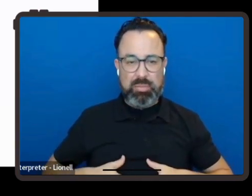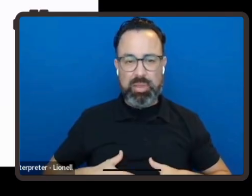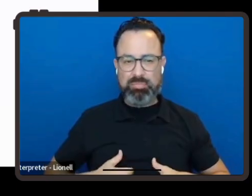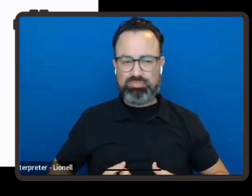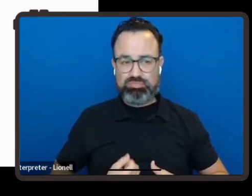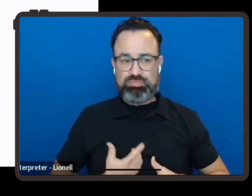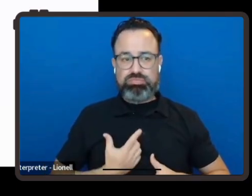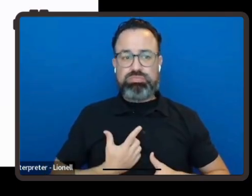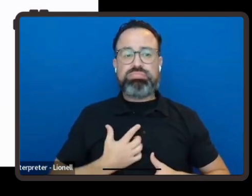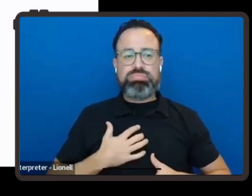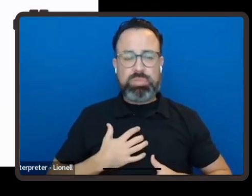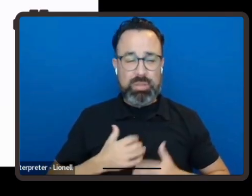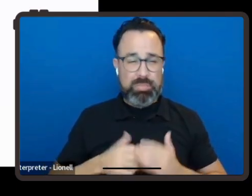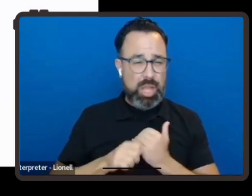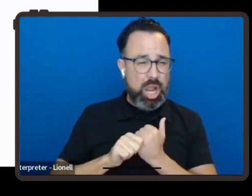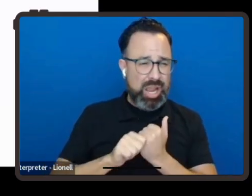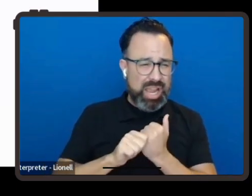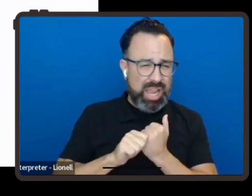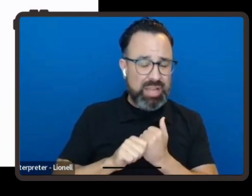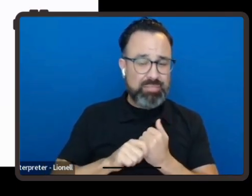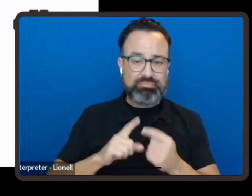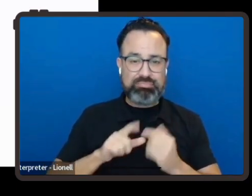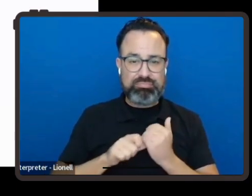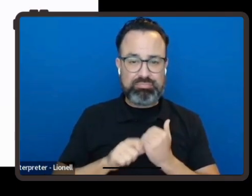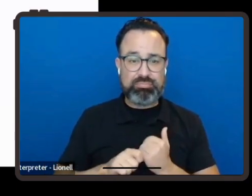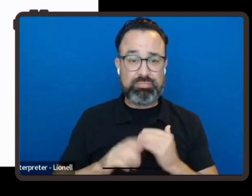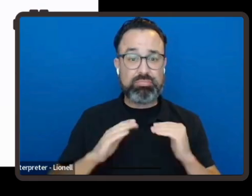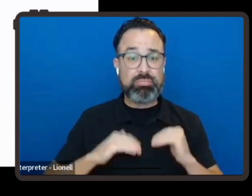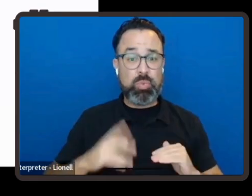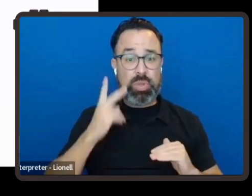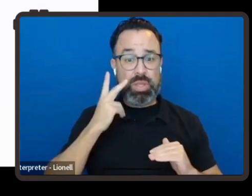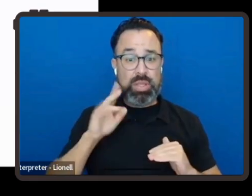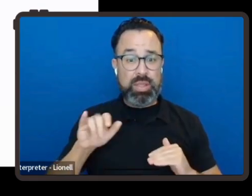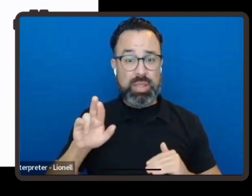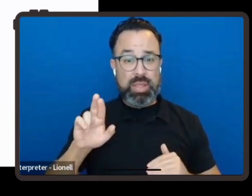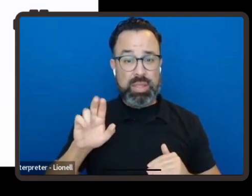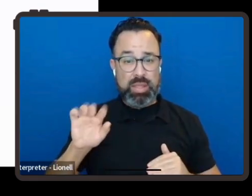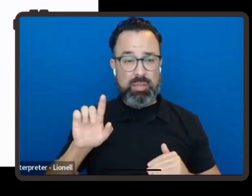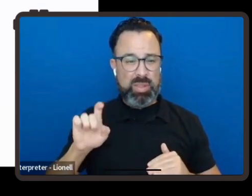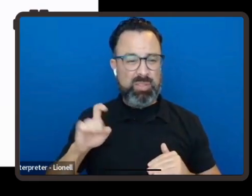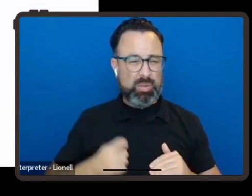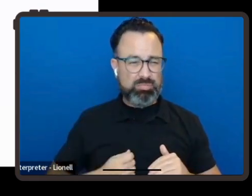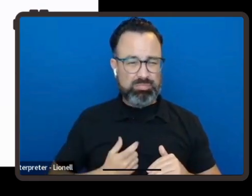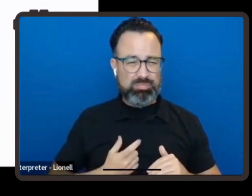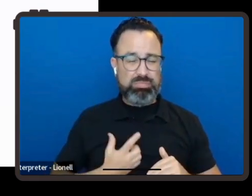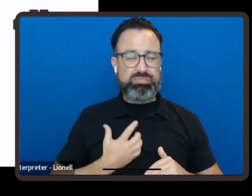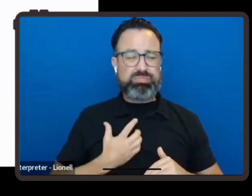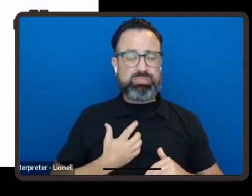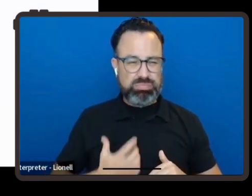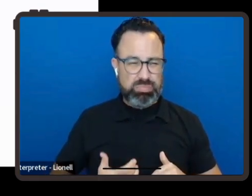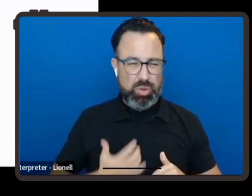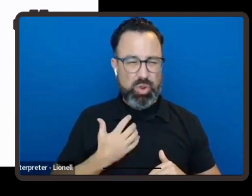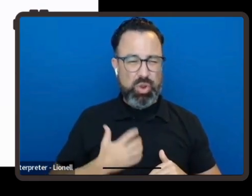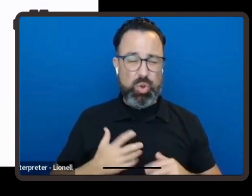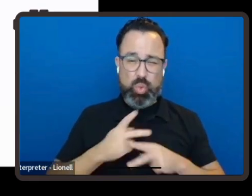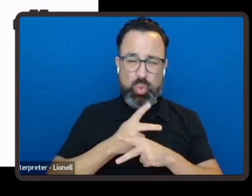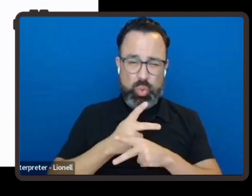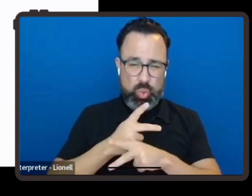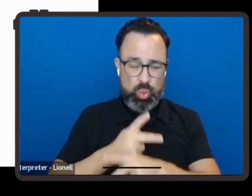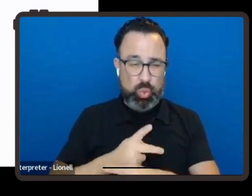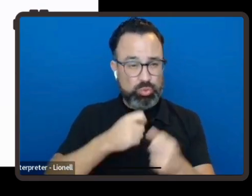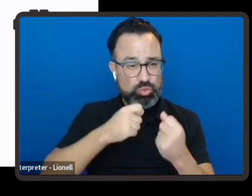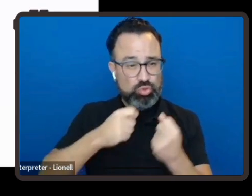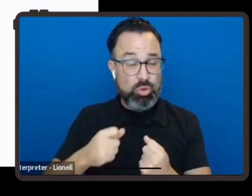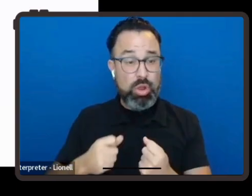Well, we could see that the reflux is getting worse, stronger again, it's coming back. They could